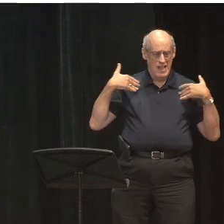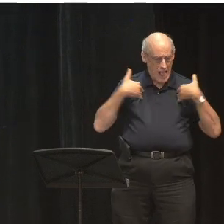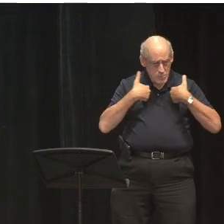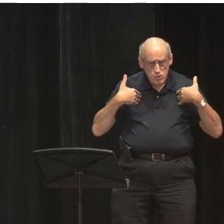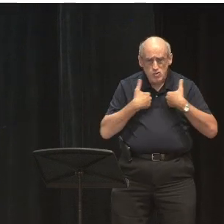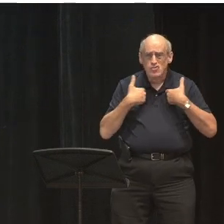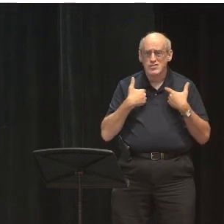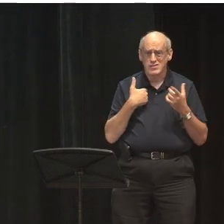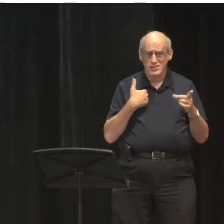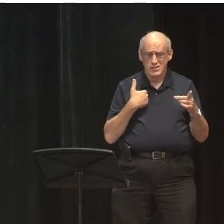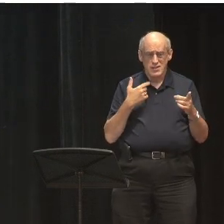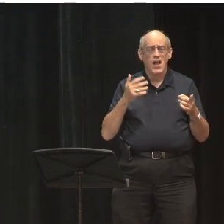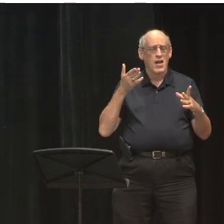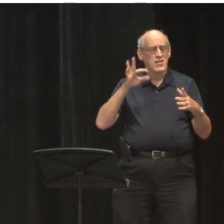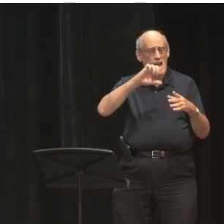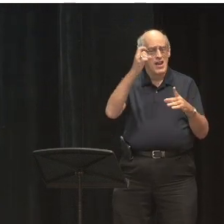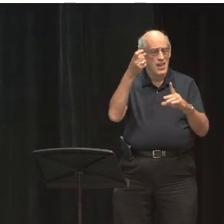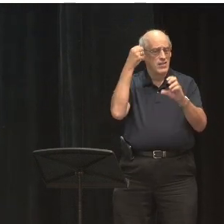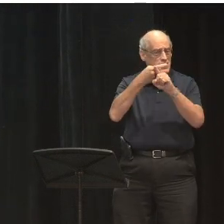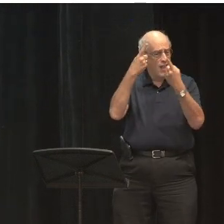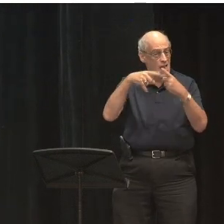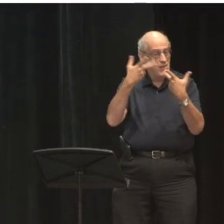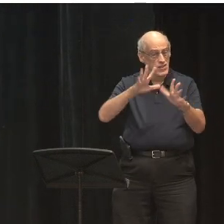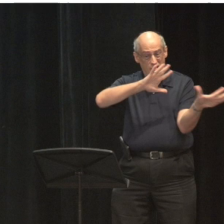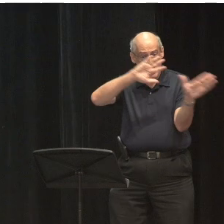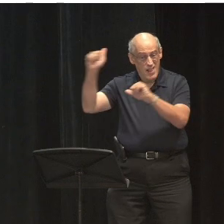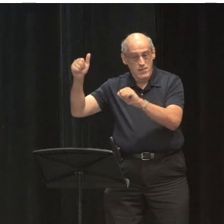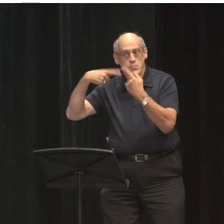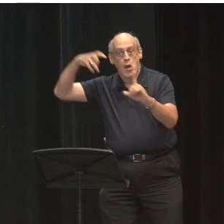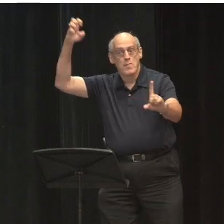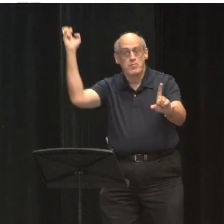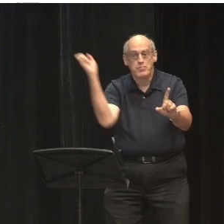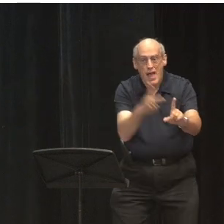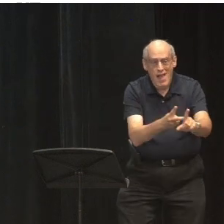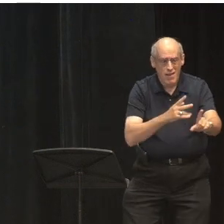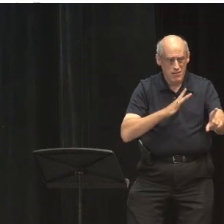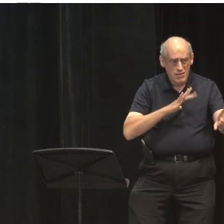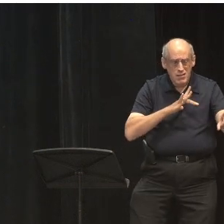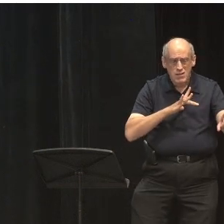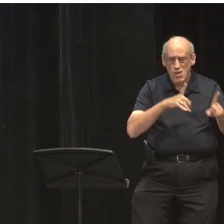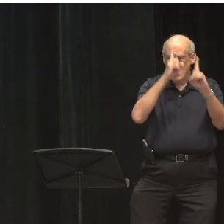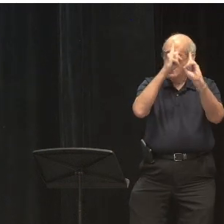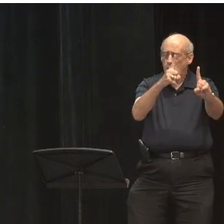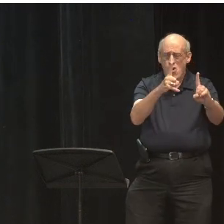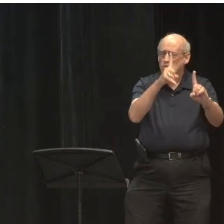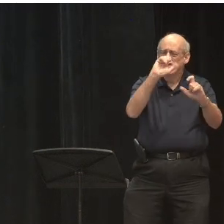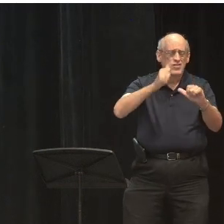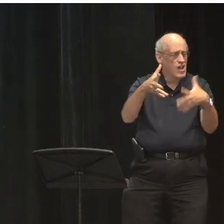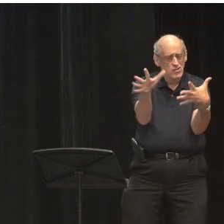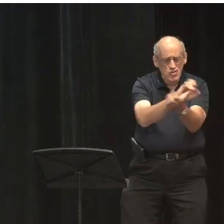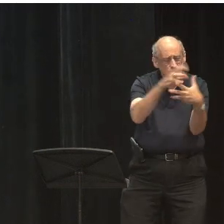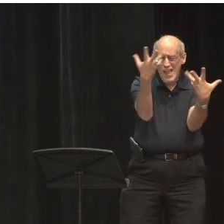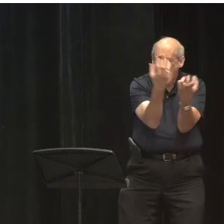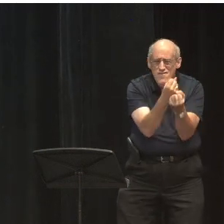9/11 when they finally returned. And we have sort of a moral obligation, I think, not to destroy everything. There are ways we